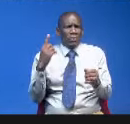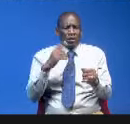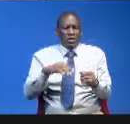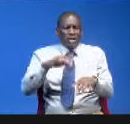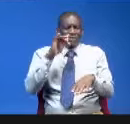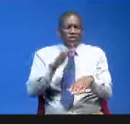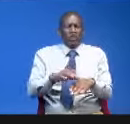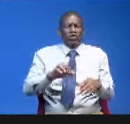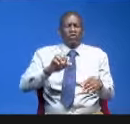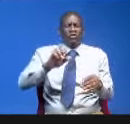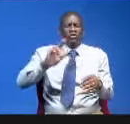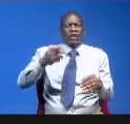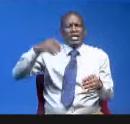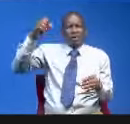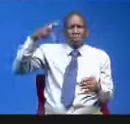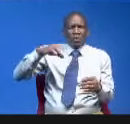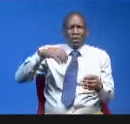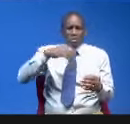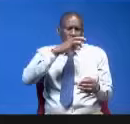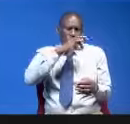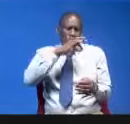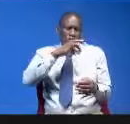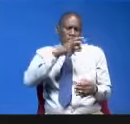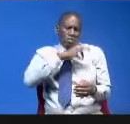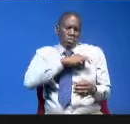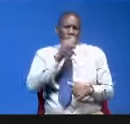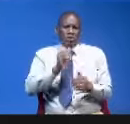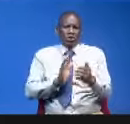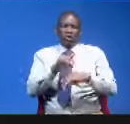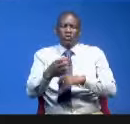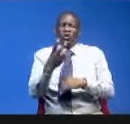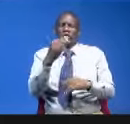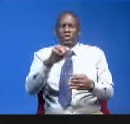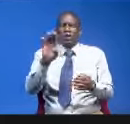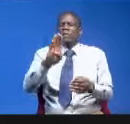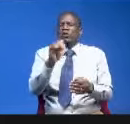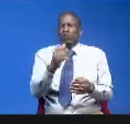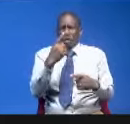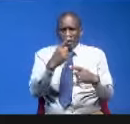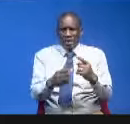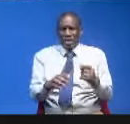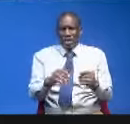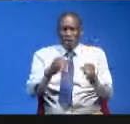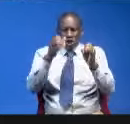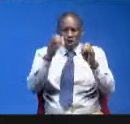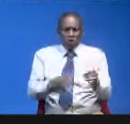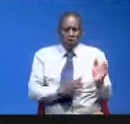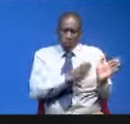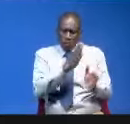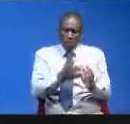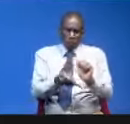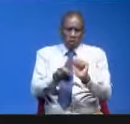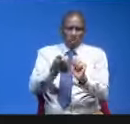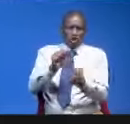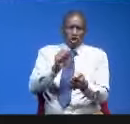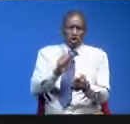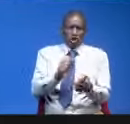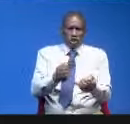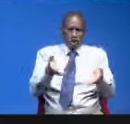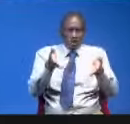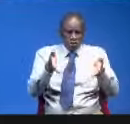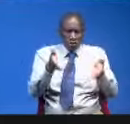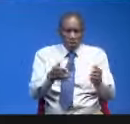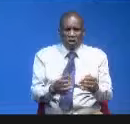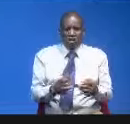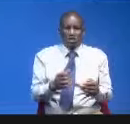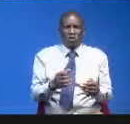revenues, estimated to be more than 20 billion shillings a year. And the new structure would replace the present one